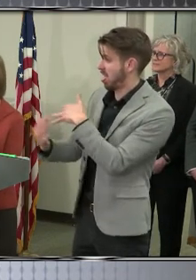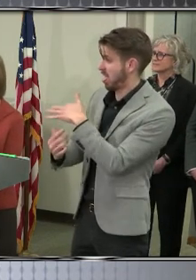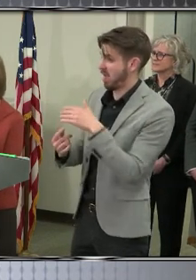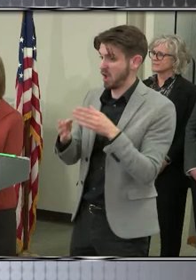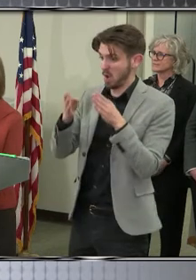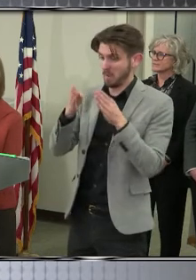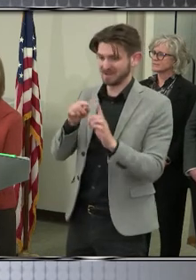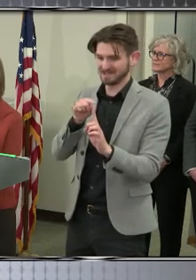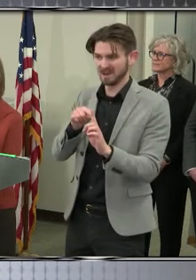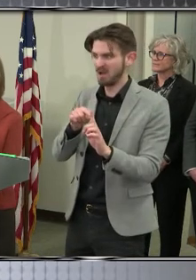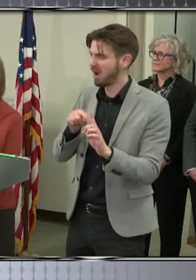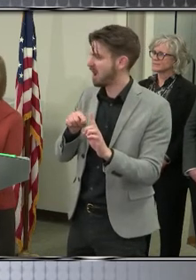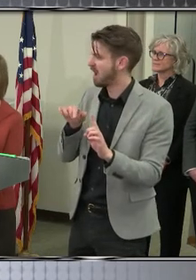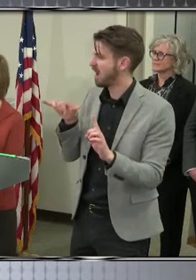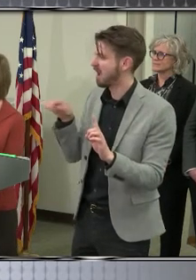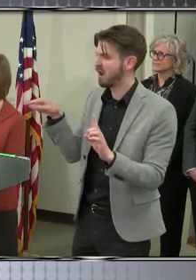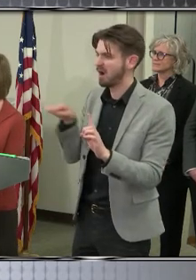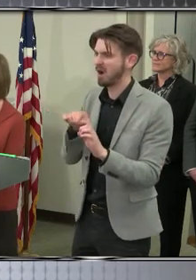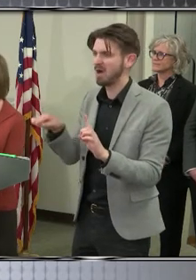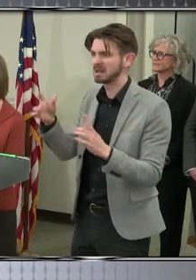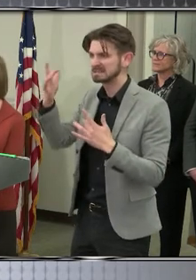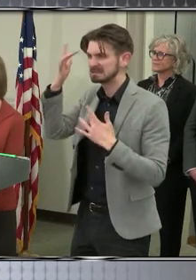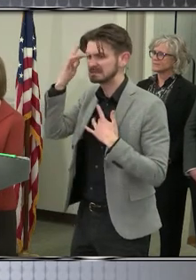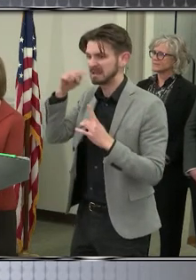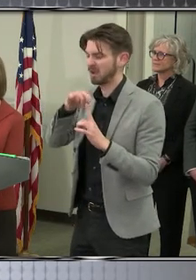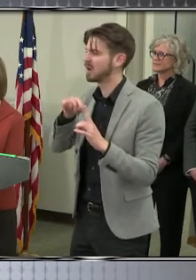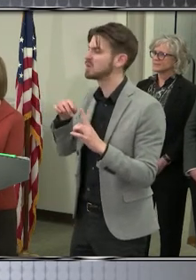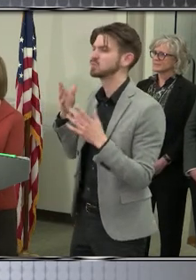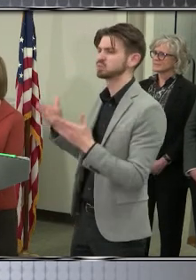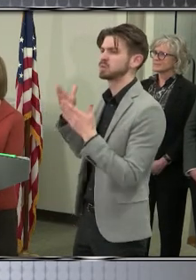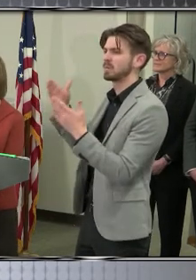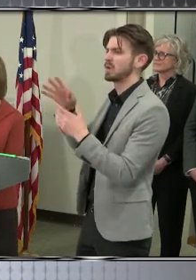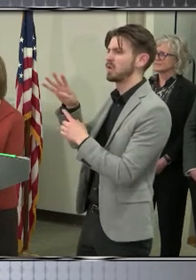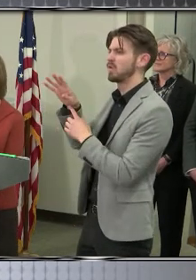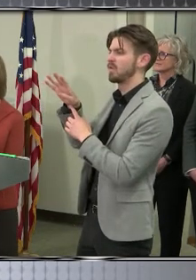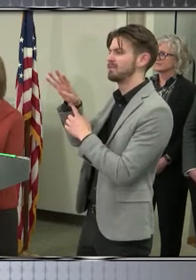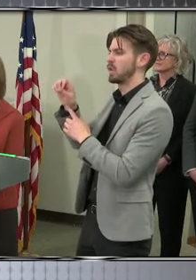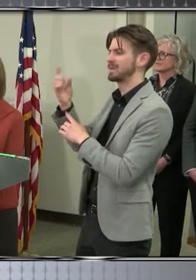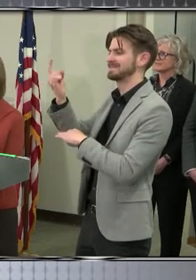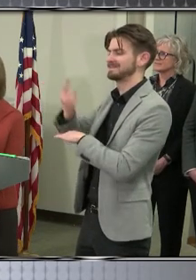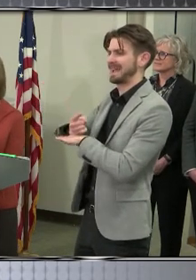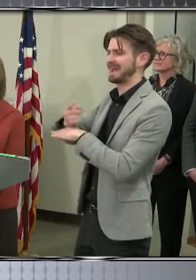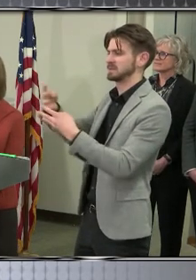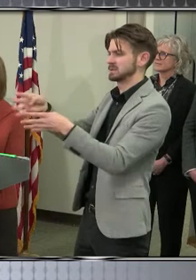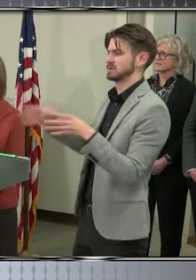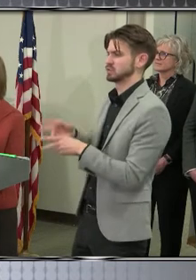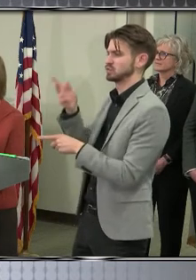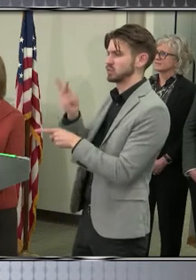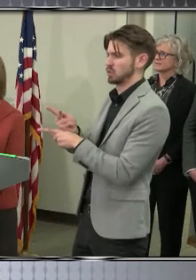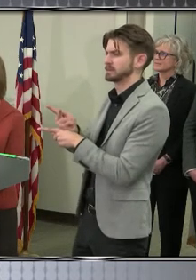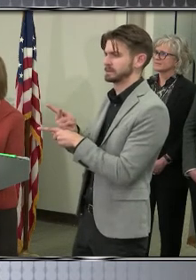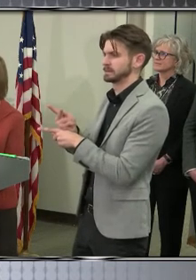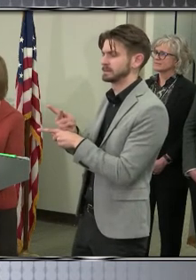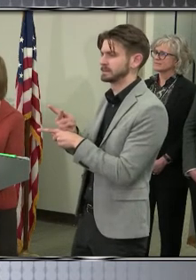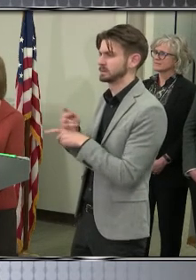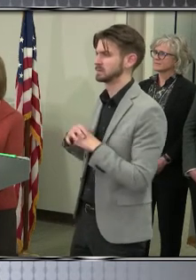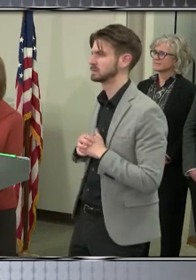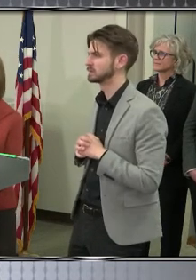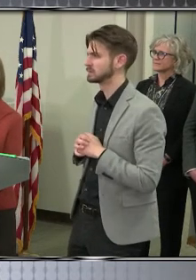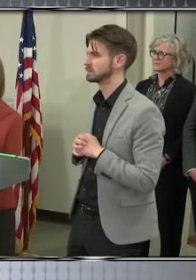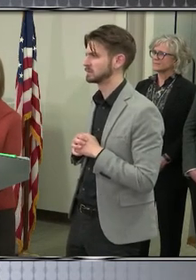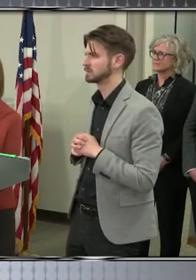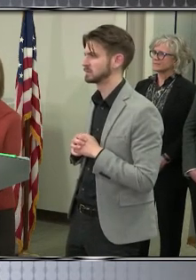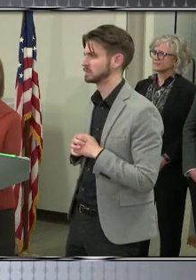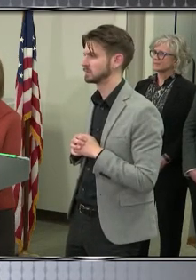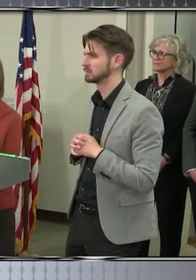of 14 days from the last day that they were around that person. And so we will work individually with each of